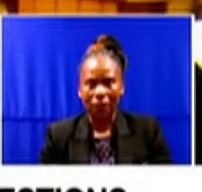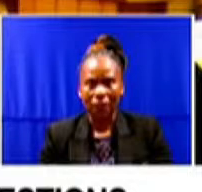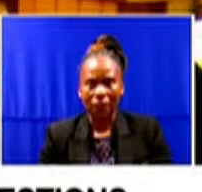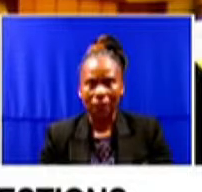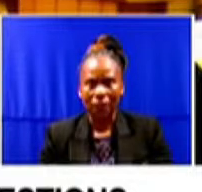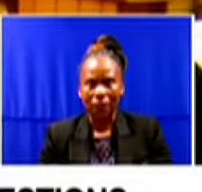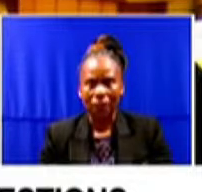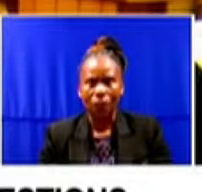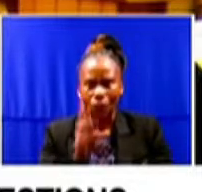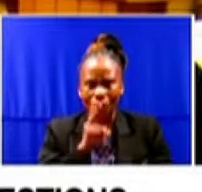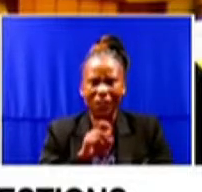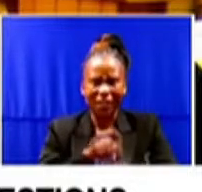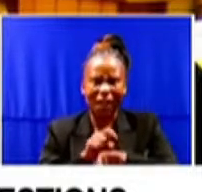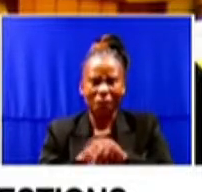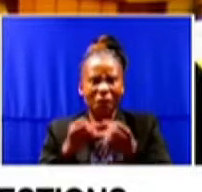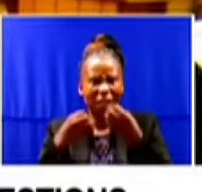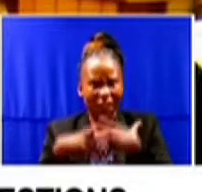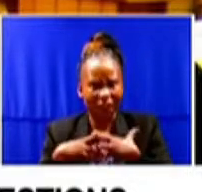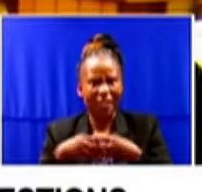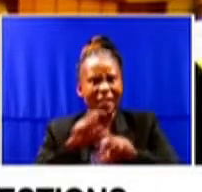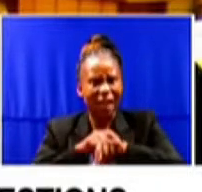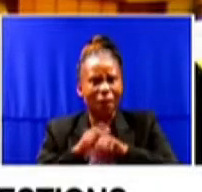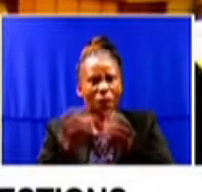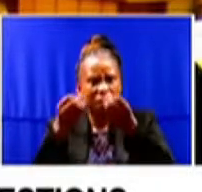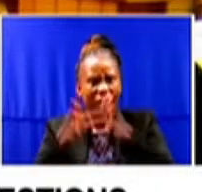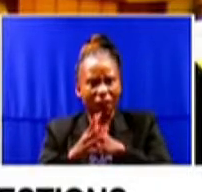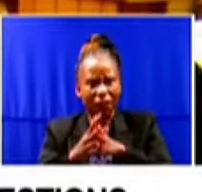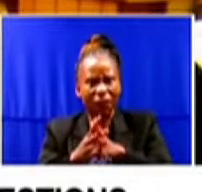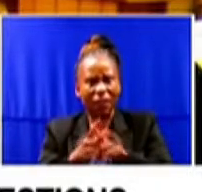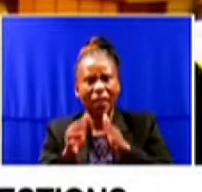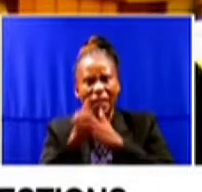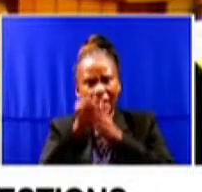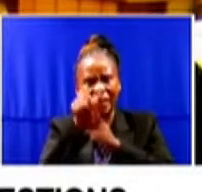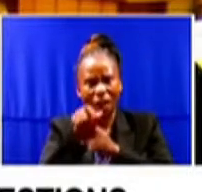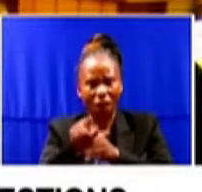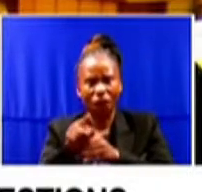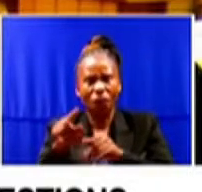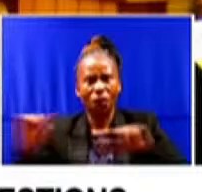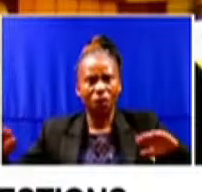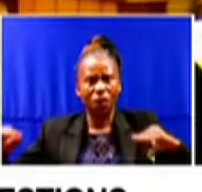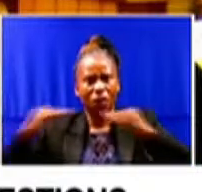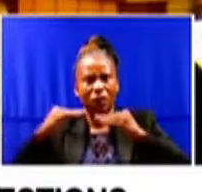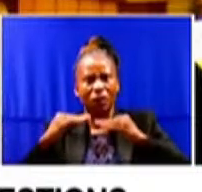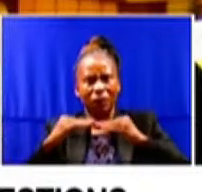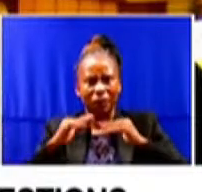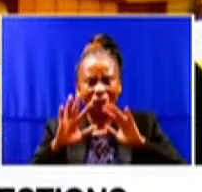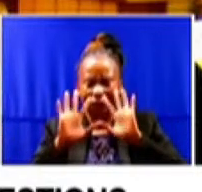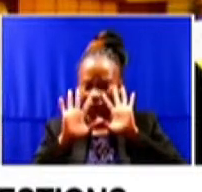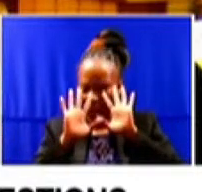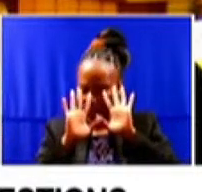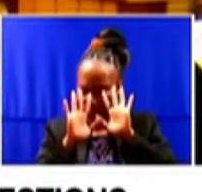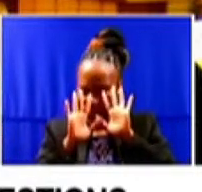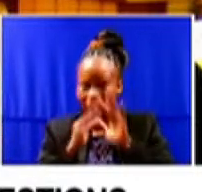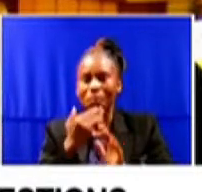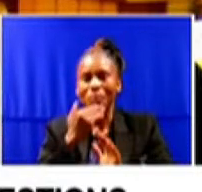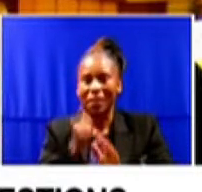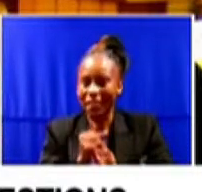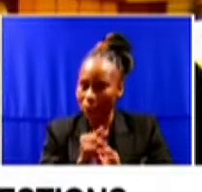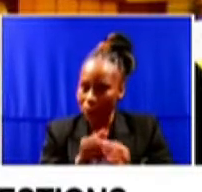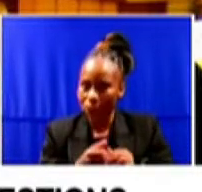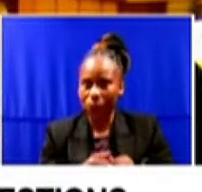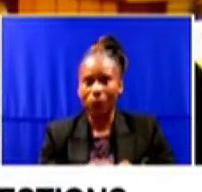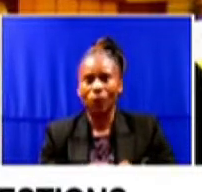us. Honorable it looks member, like I don't give anybody time. We're asking relevant questions. I don't give anybody Please be patient time. with us.